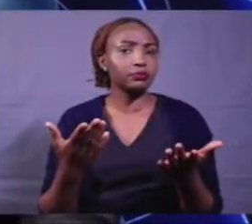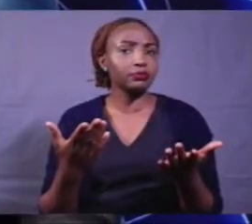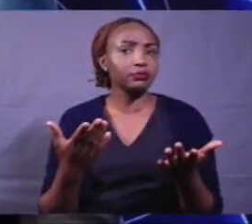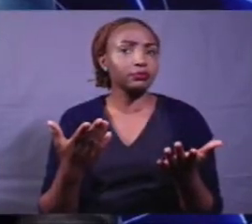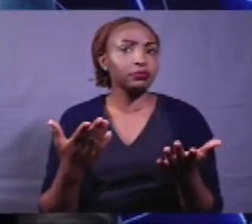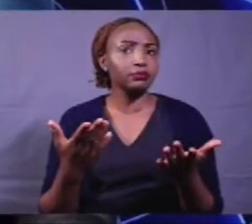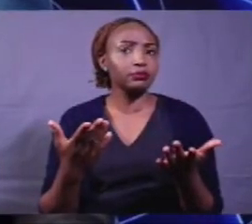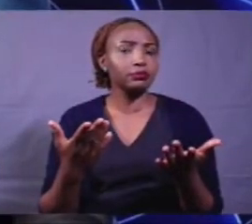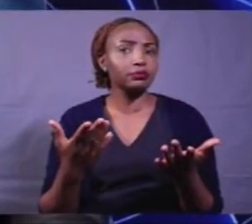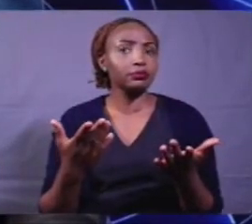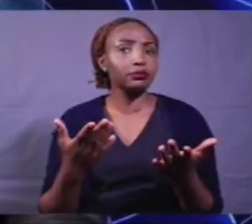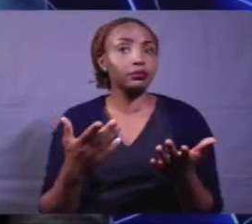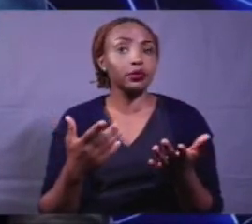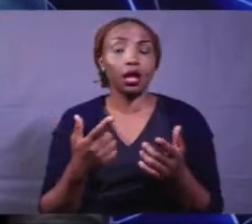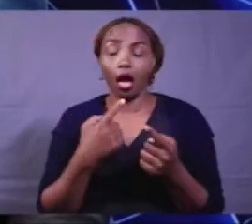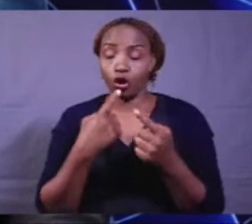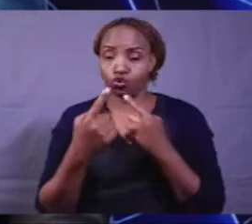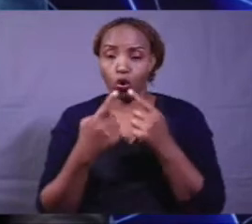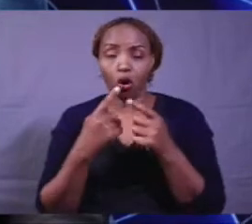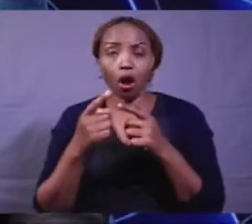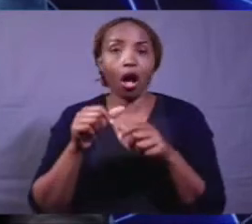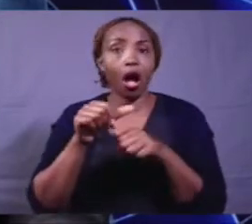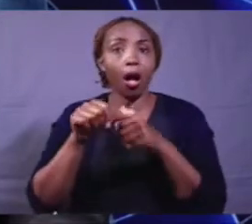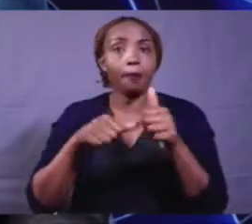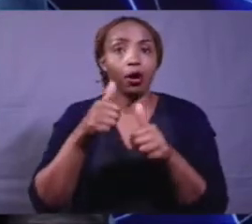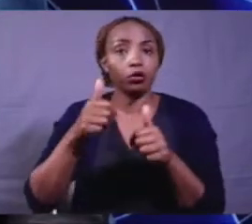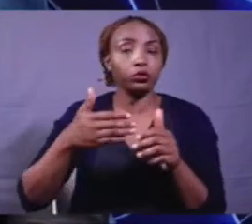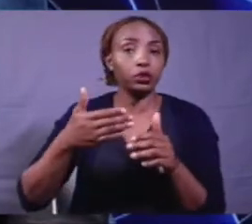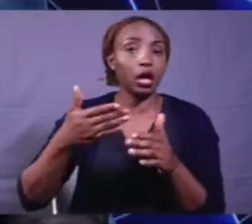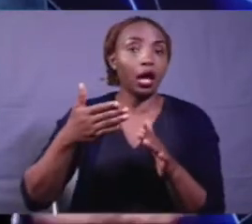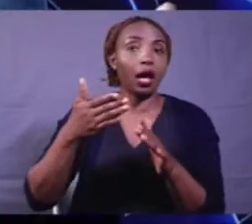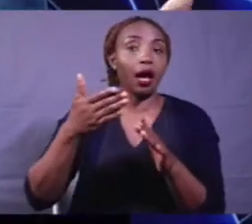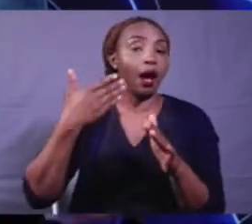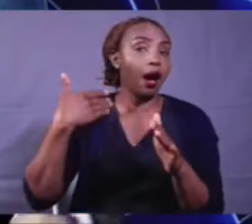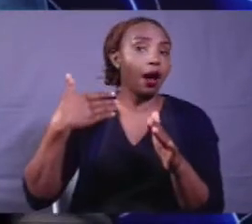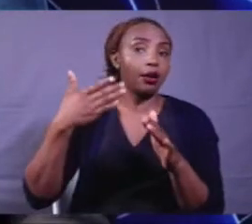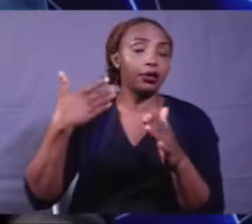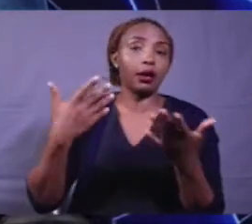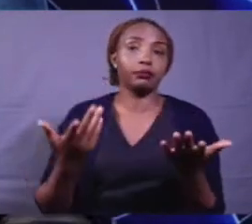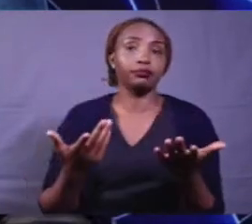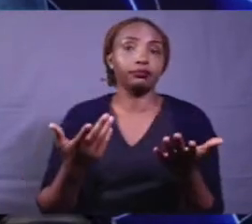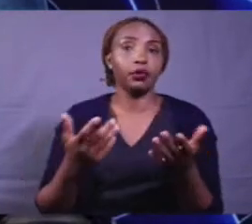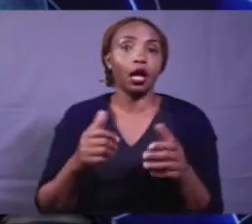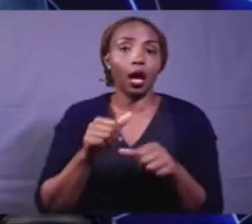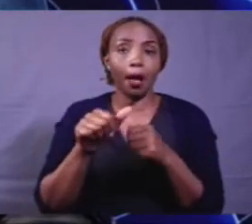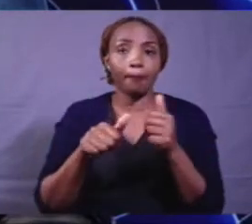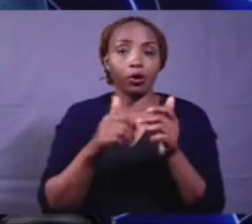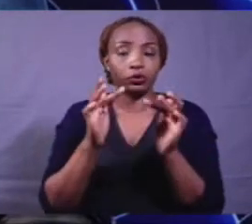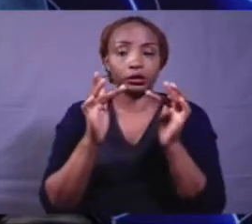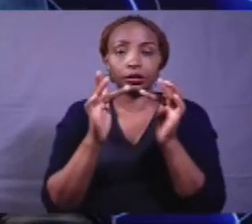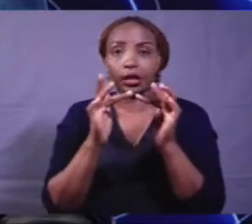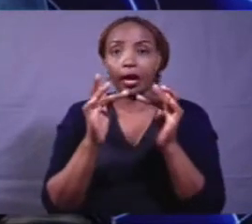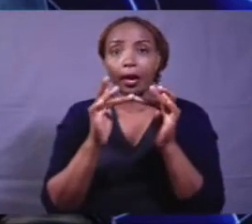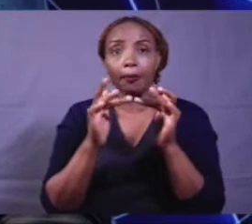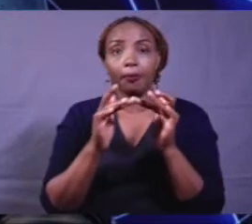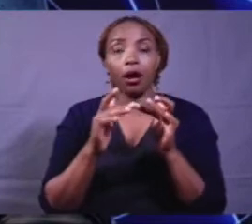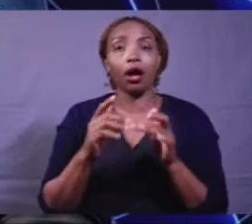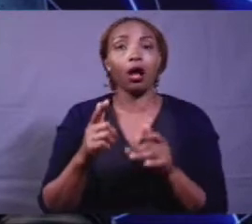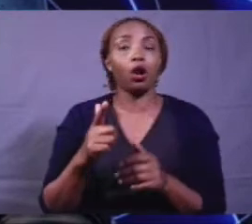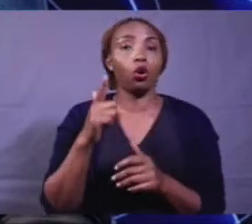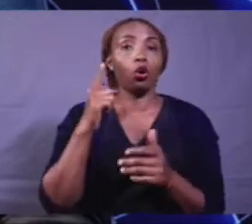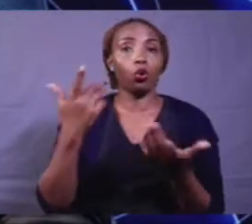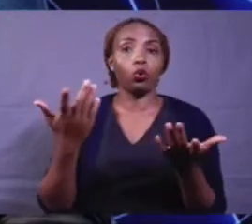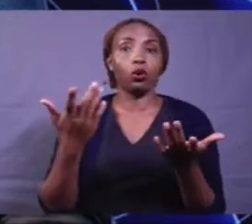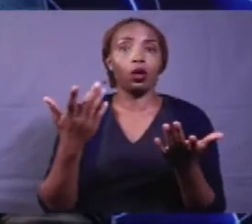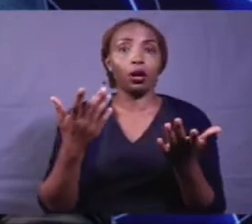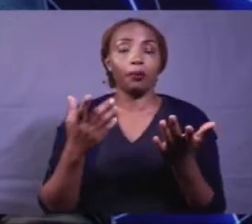It's known as the Computer Misuse and Cybercrimes Act. And she's talked about the Data Protection Act.